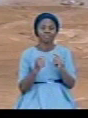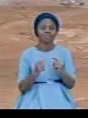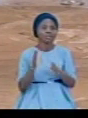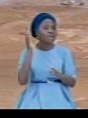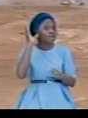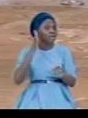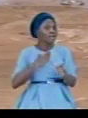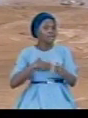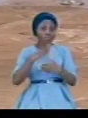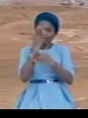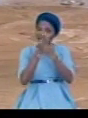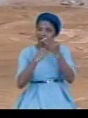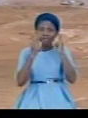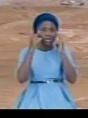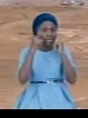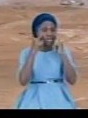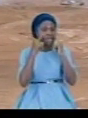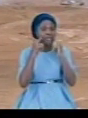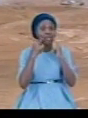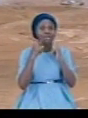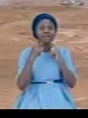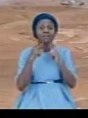humble cry.